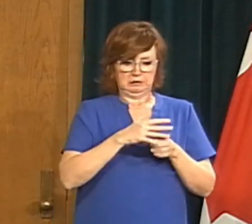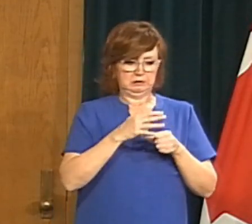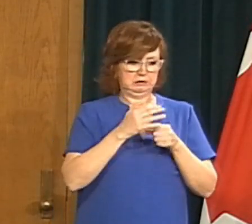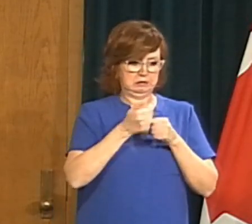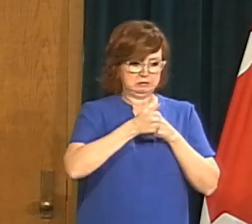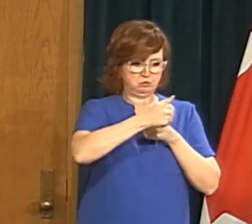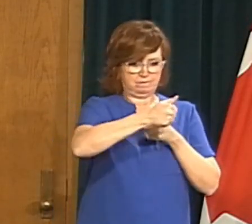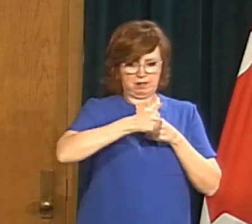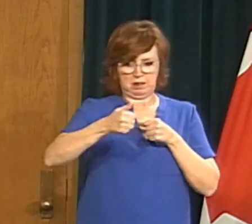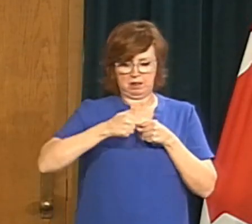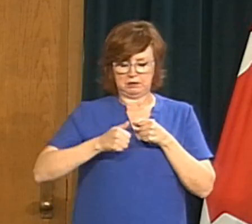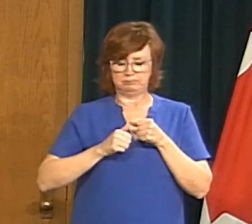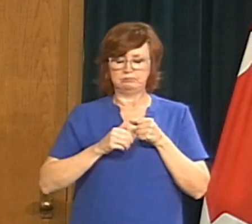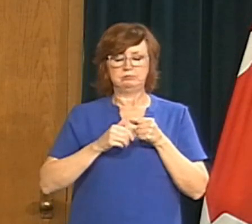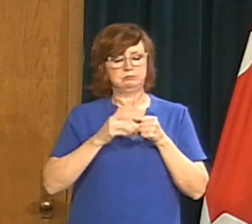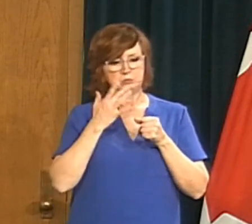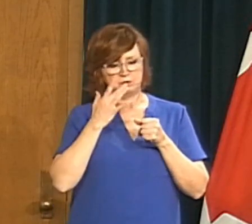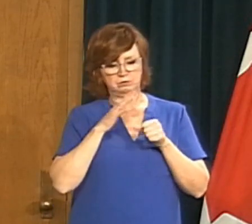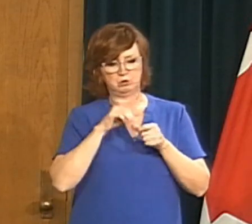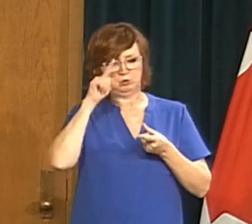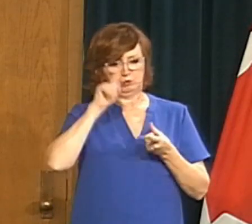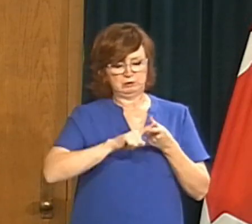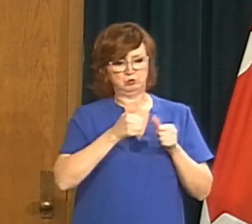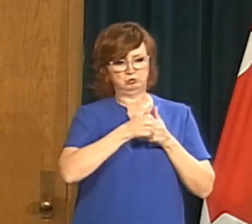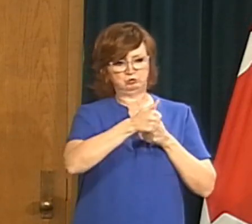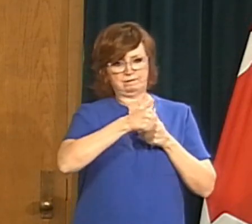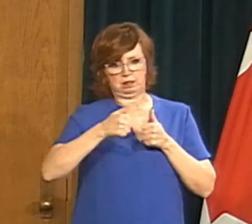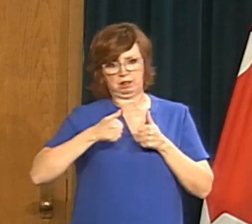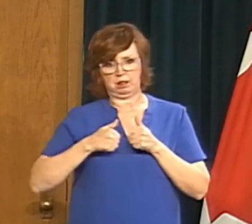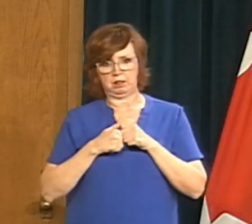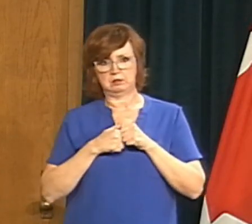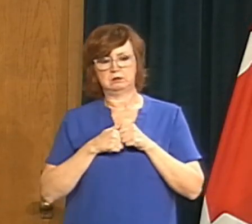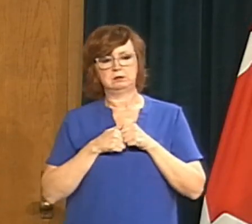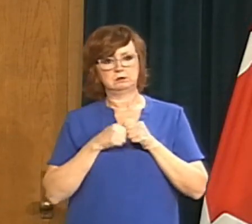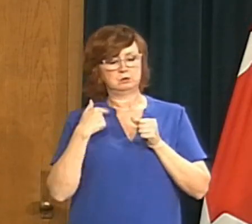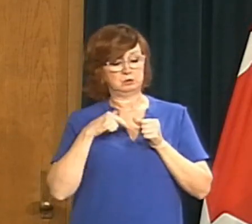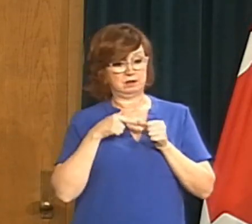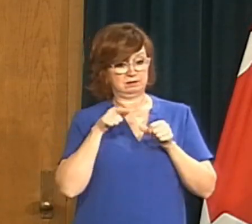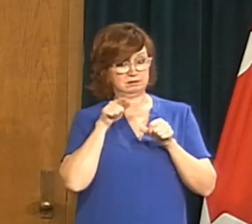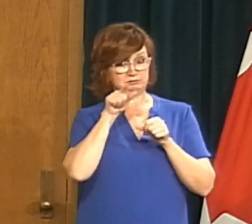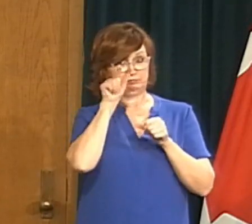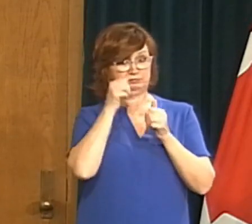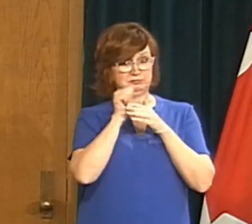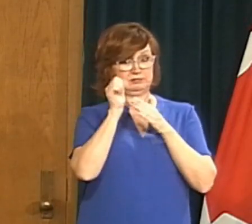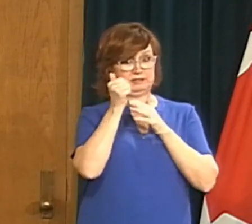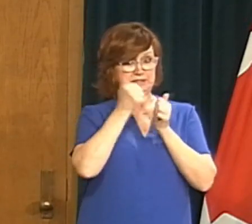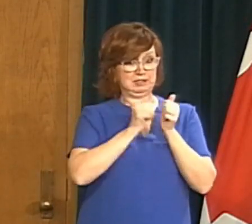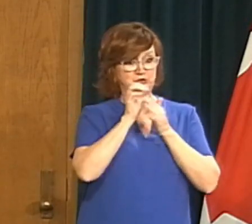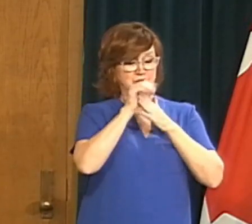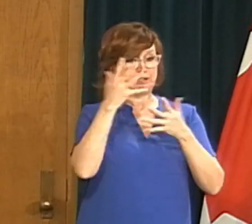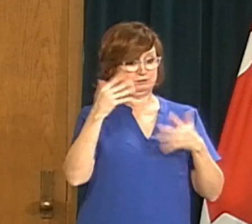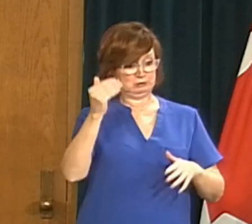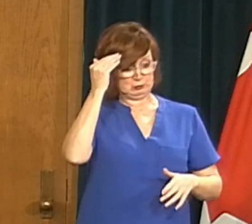the individuals that I've talked to, that's the reason for their support for the travel restrictions to be structured as they are today.